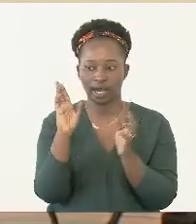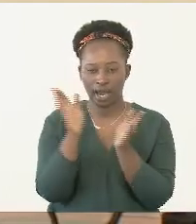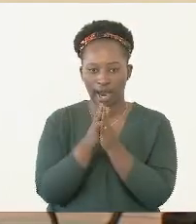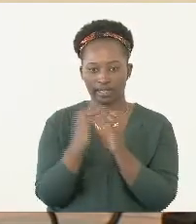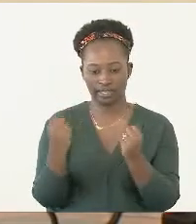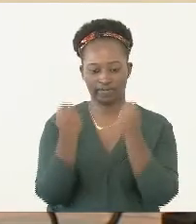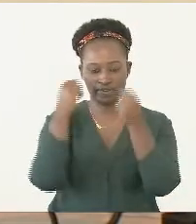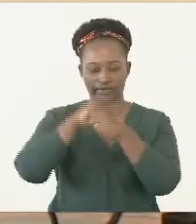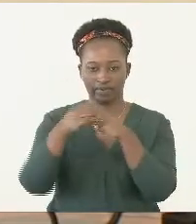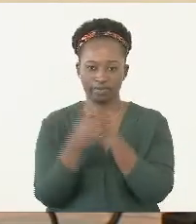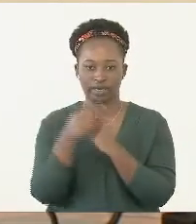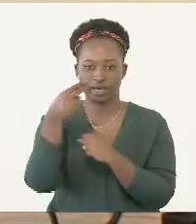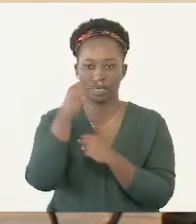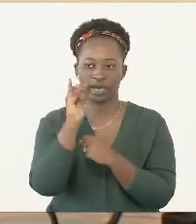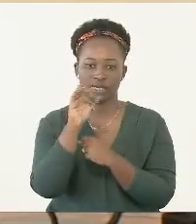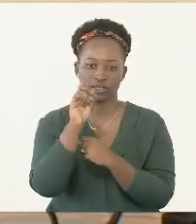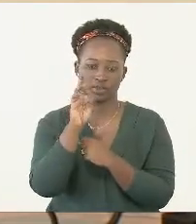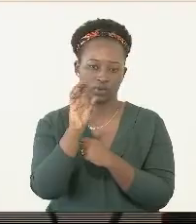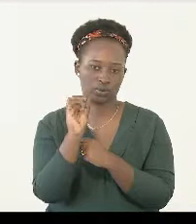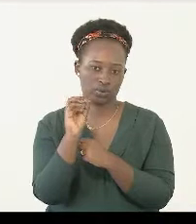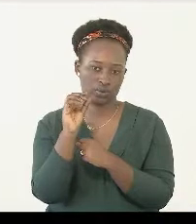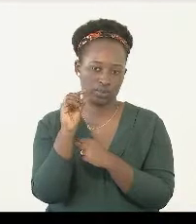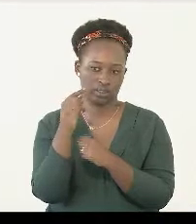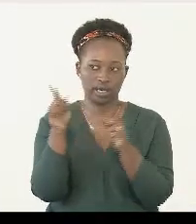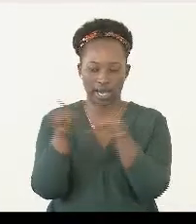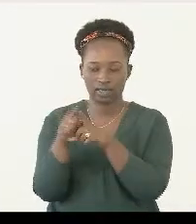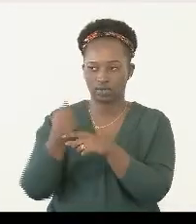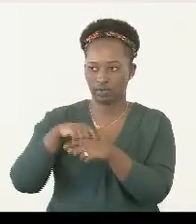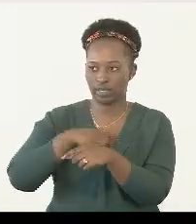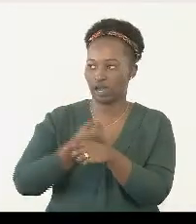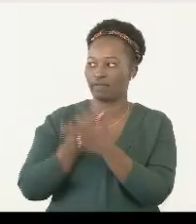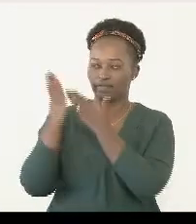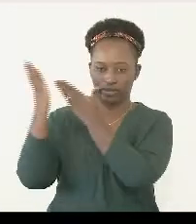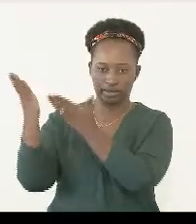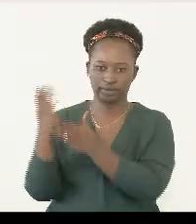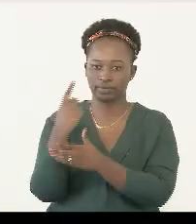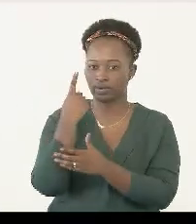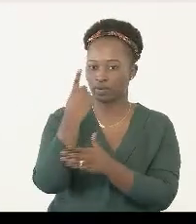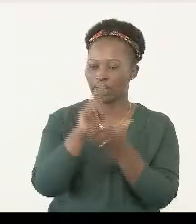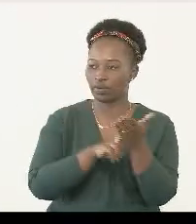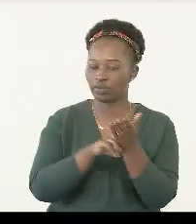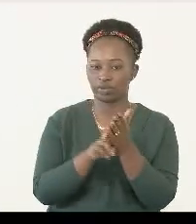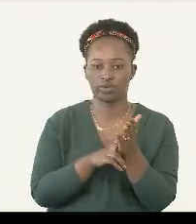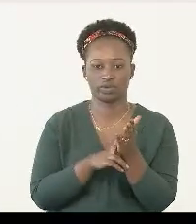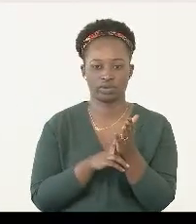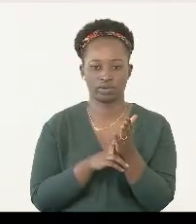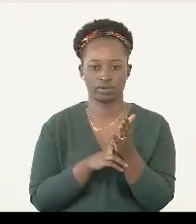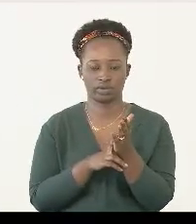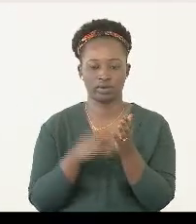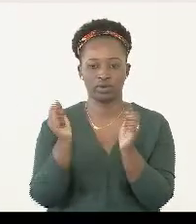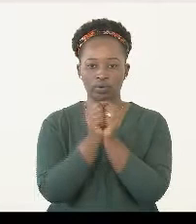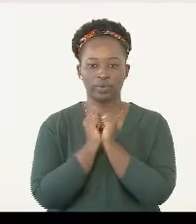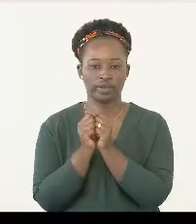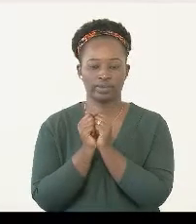a hybrid, as we do have across here. One new strand